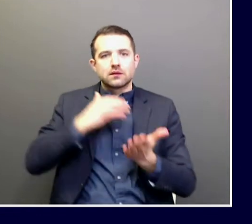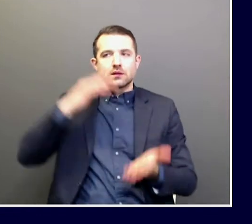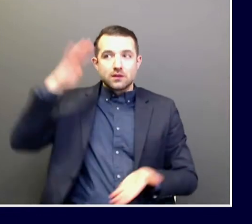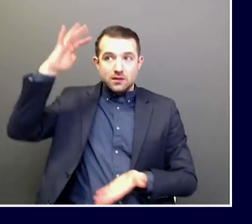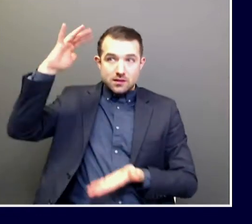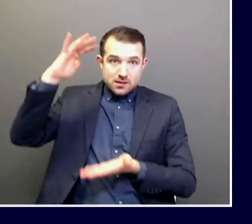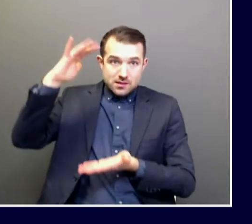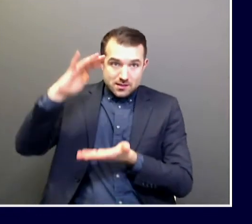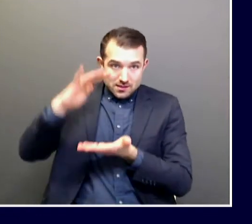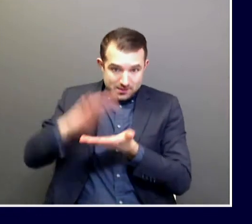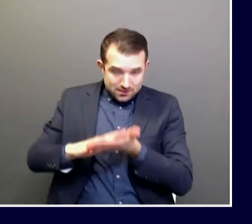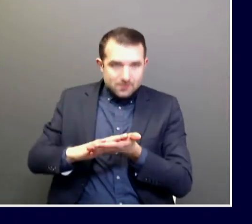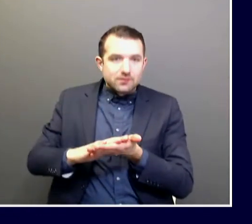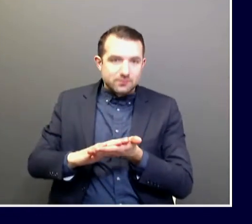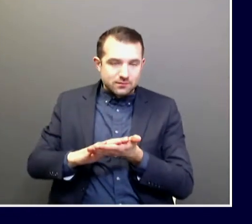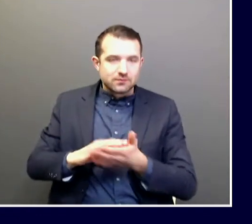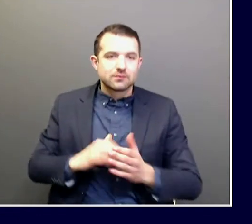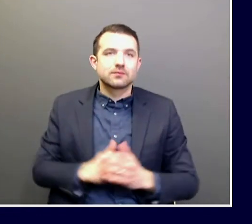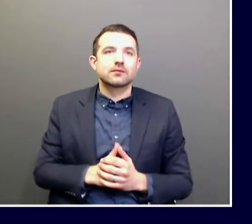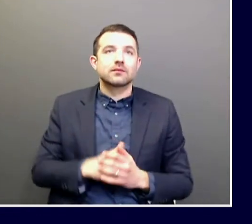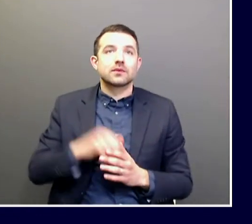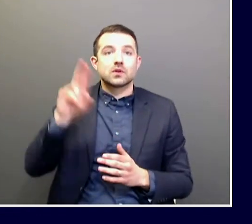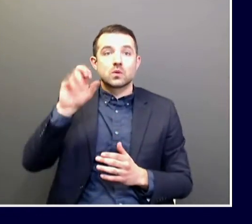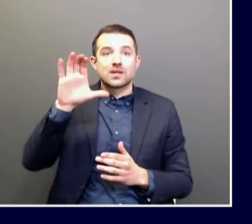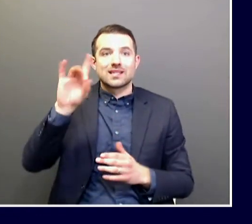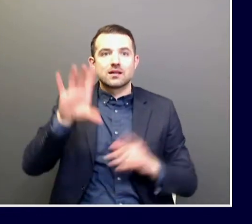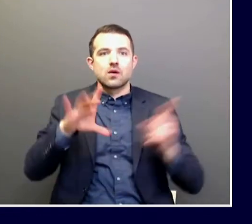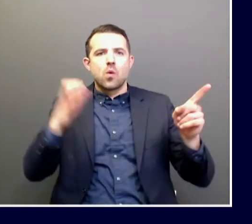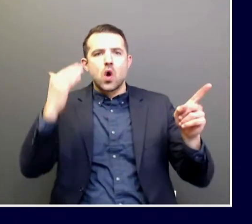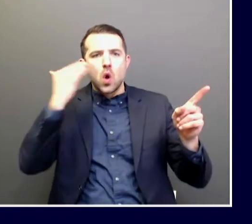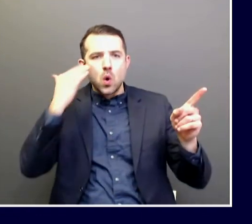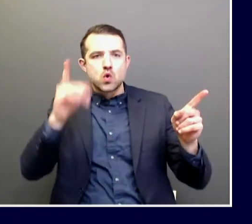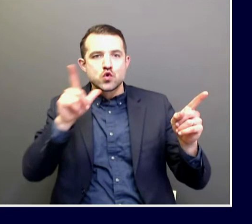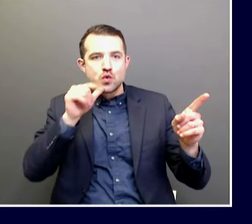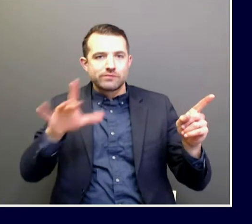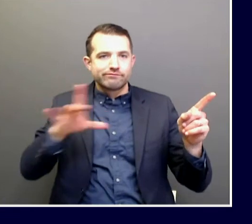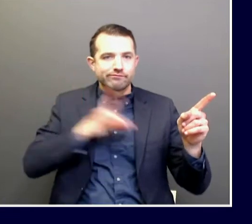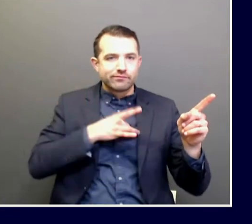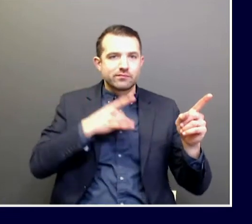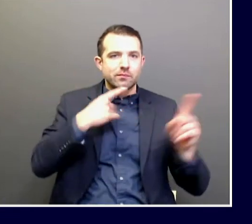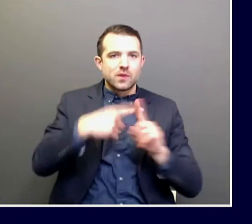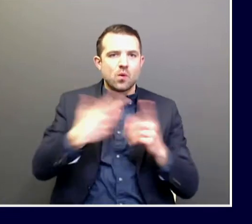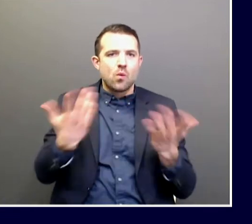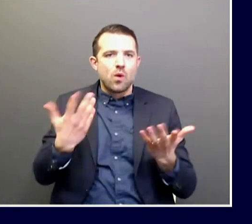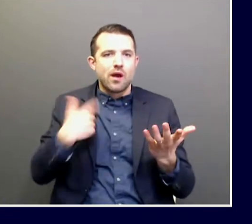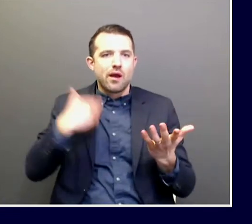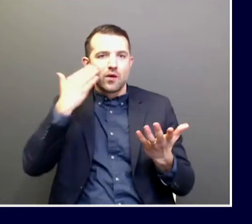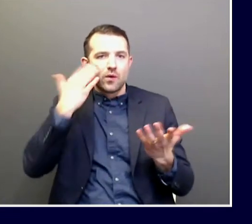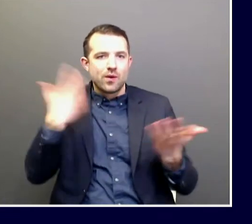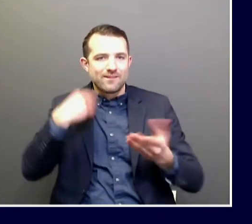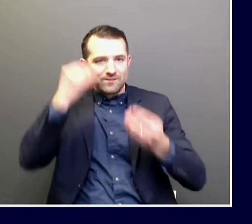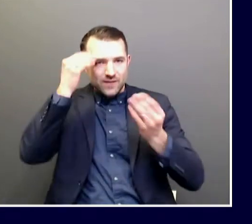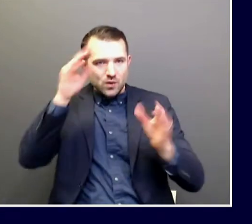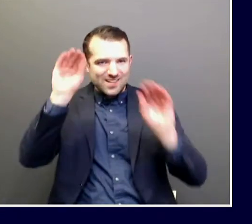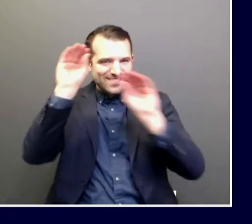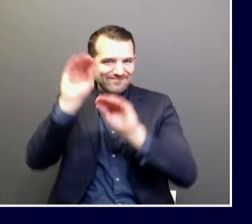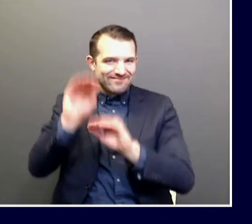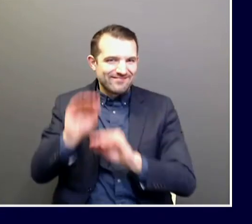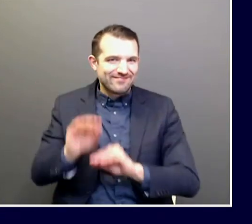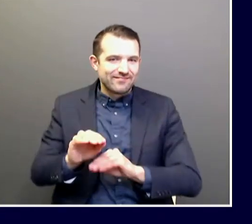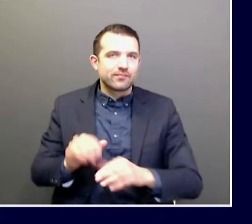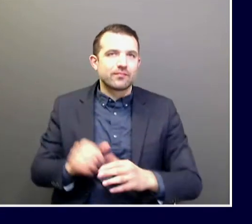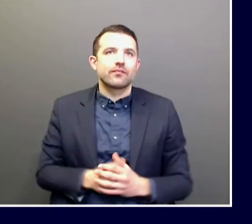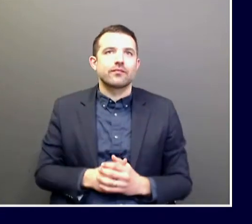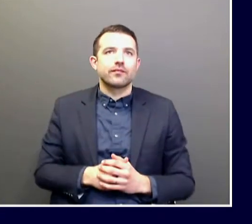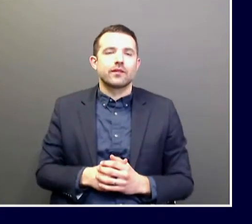are and what we know about them. So it still does matter. And I have a question about wastewater as well, but